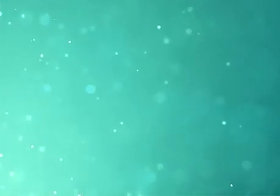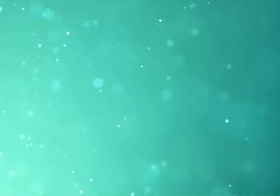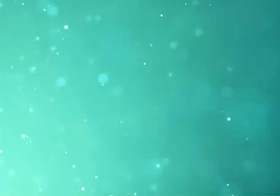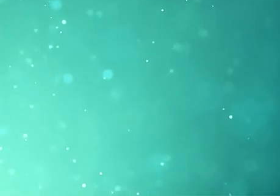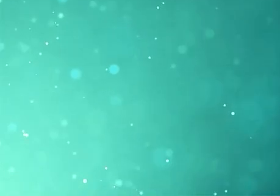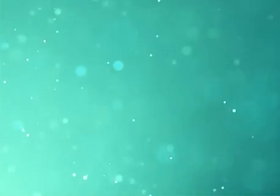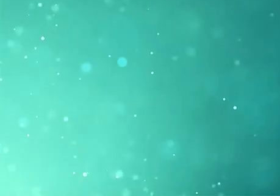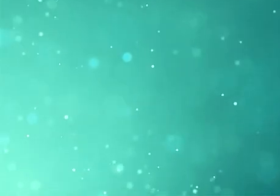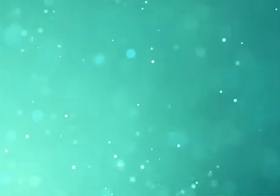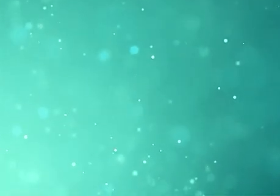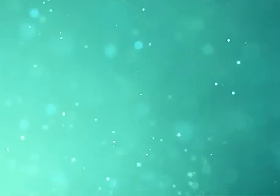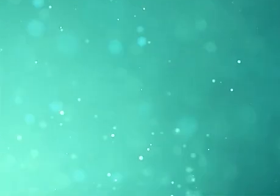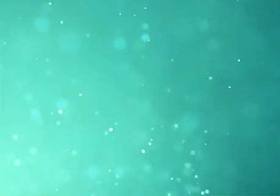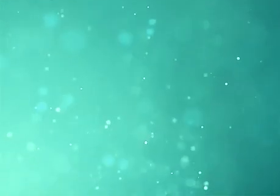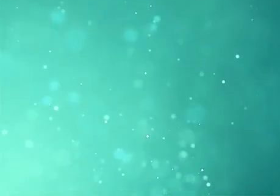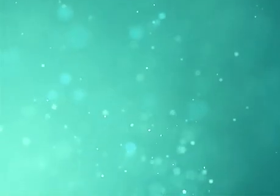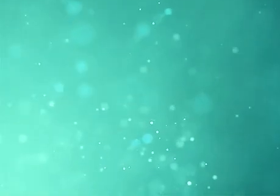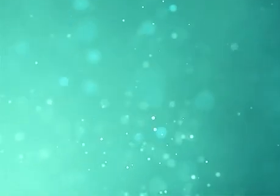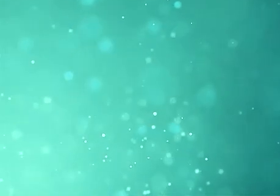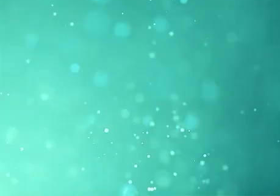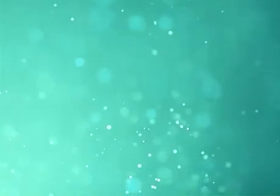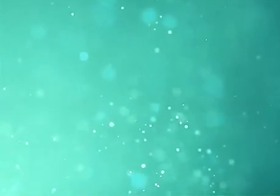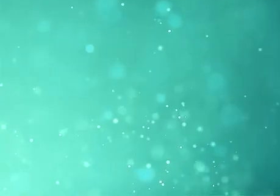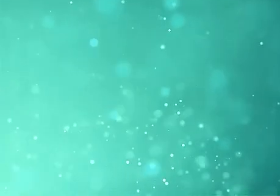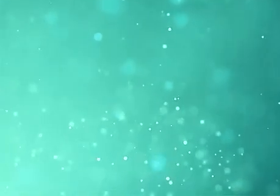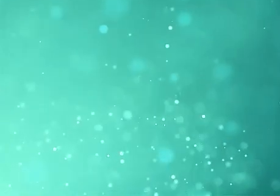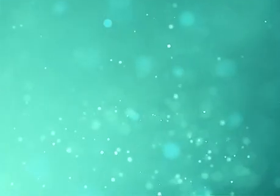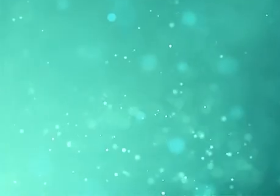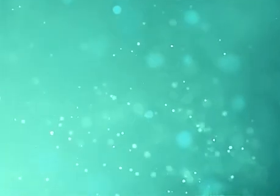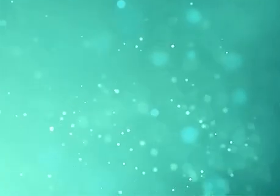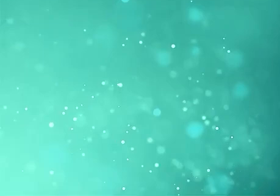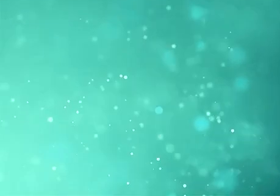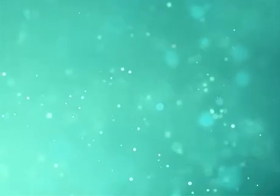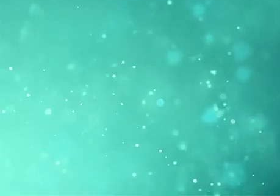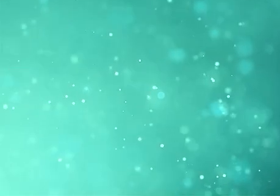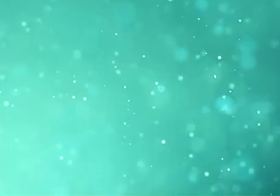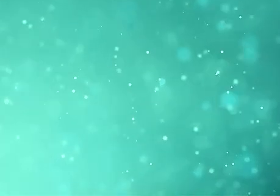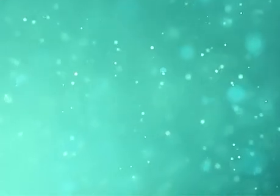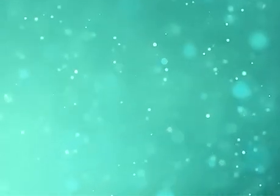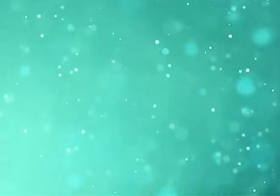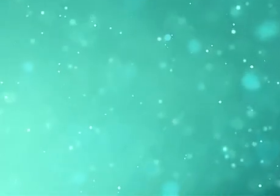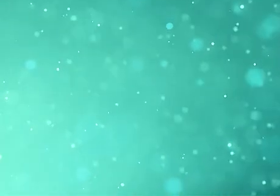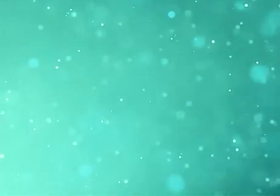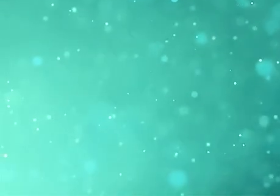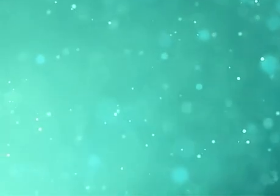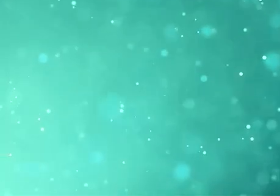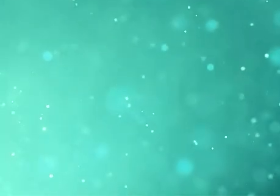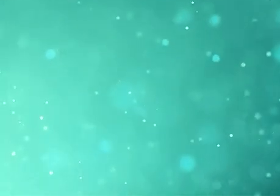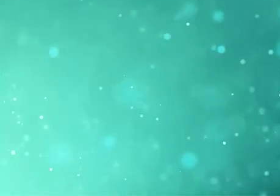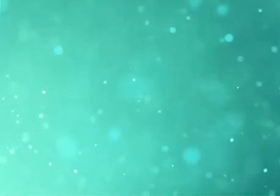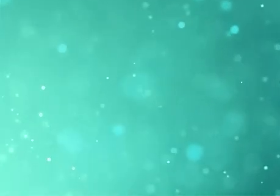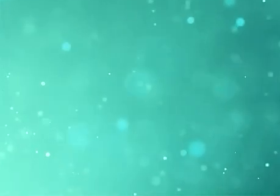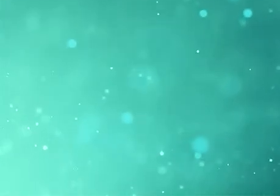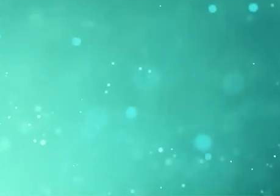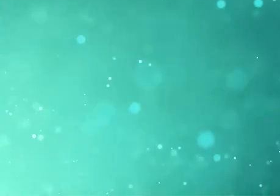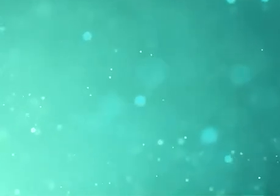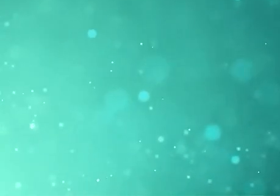company with the world, while their spirits are tied to the transcendent realm.